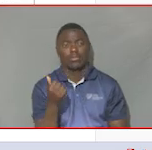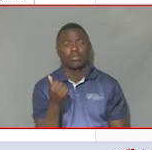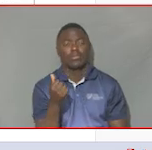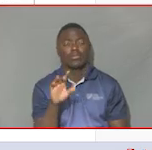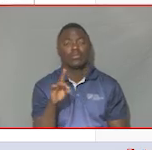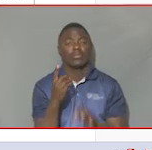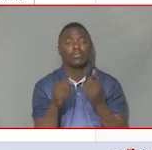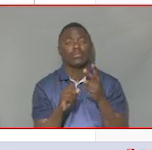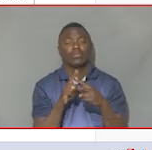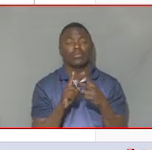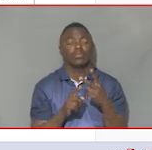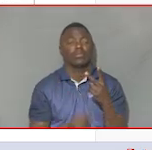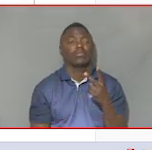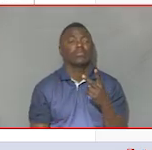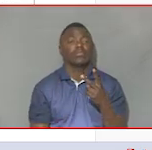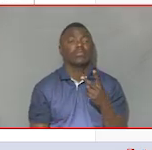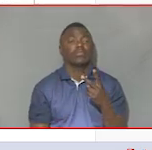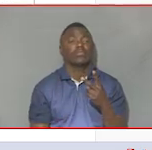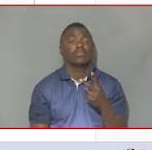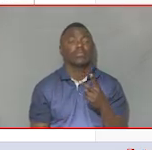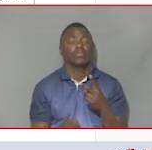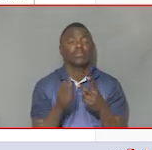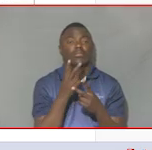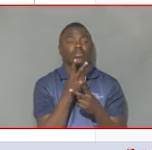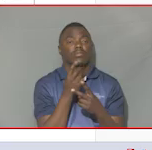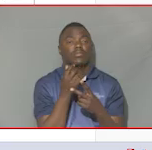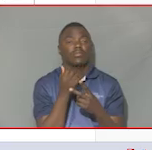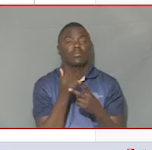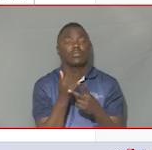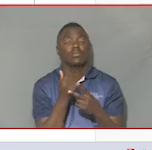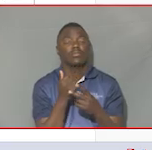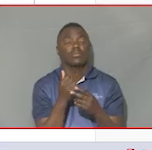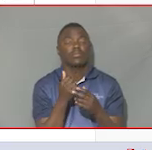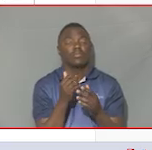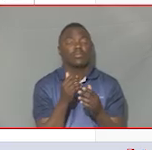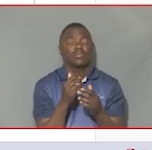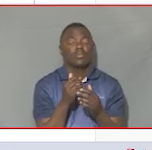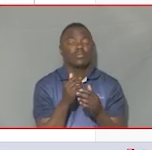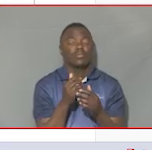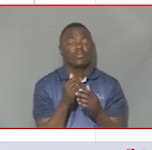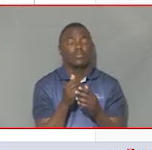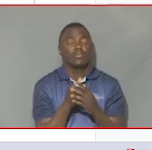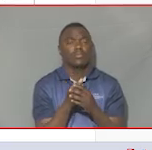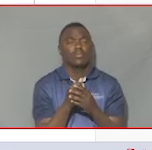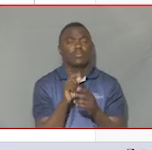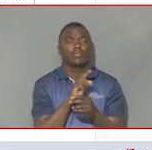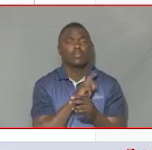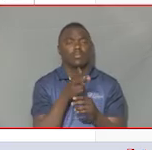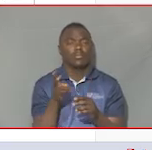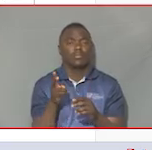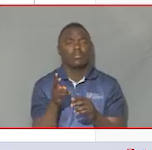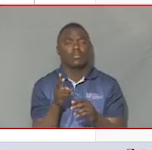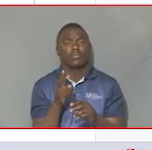here we can say it is 26 for the first letter, and it can be repeated, so we can say